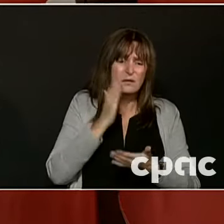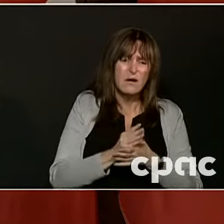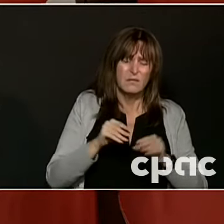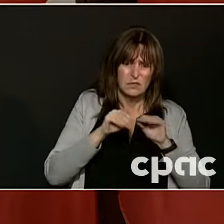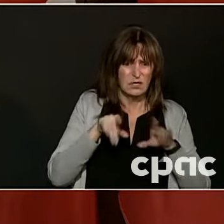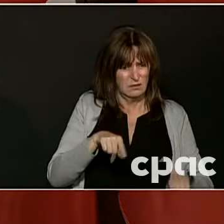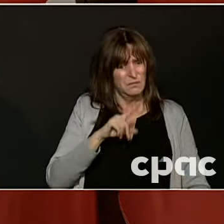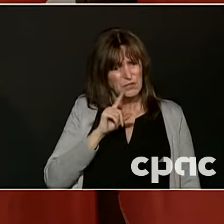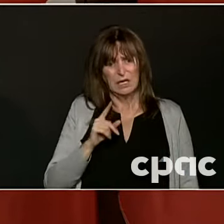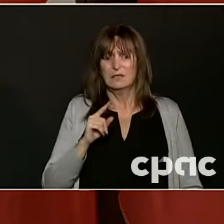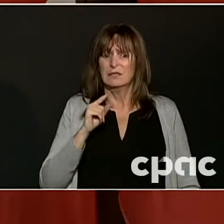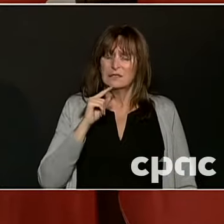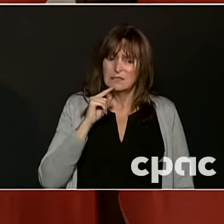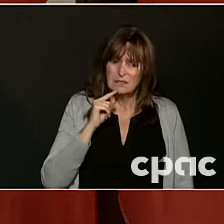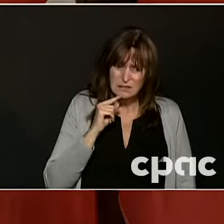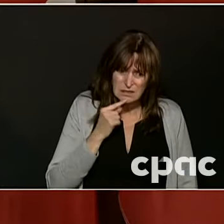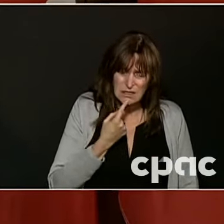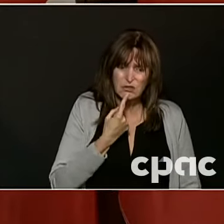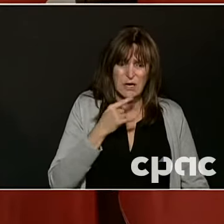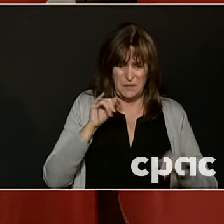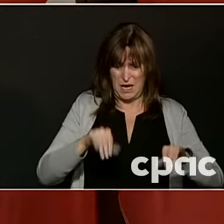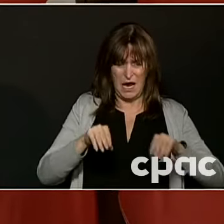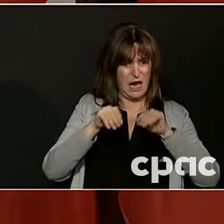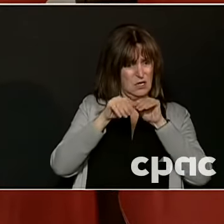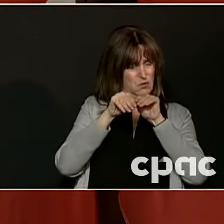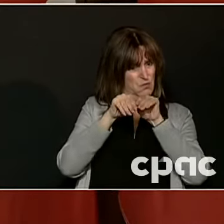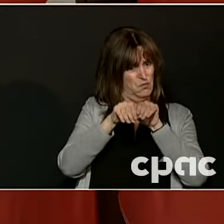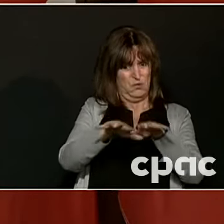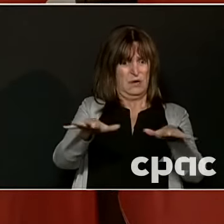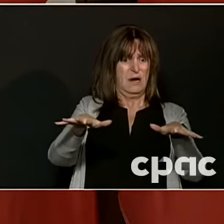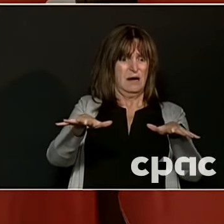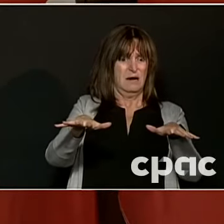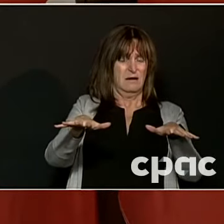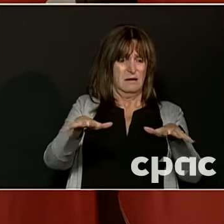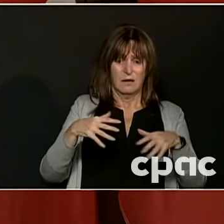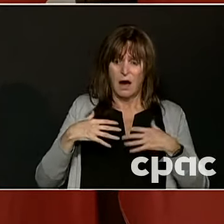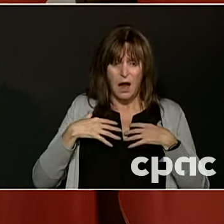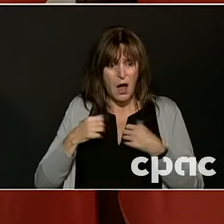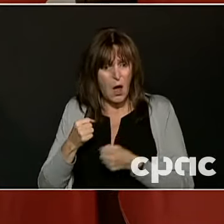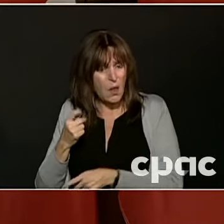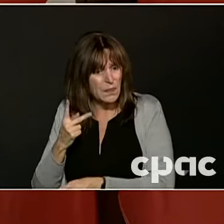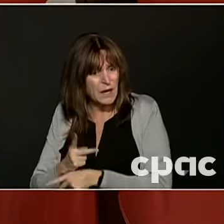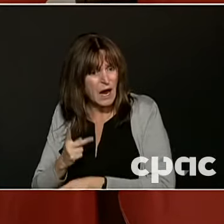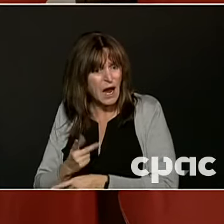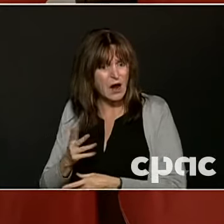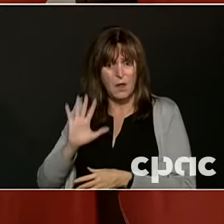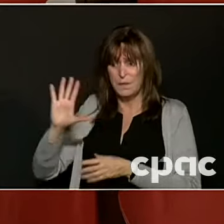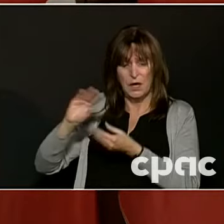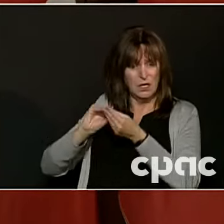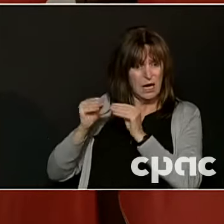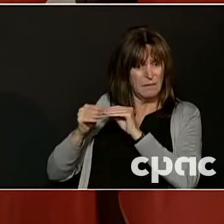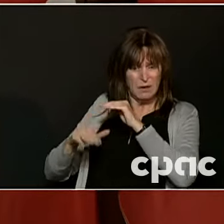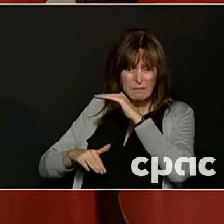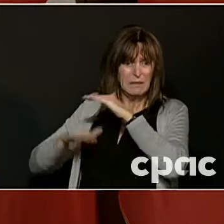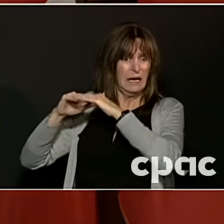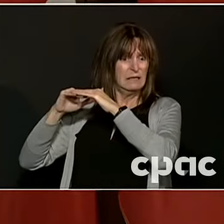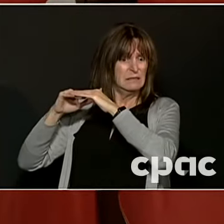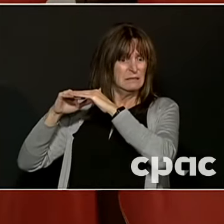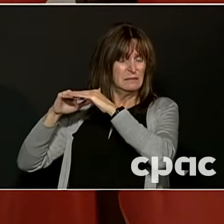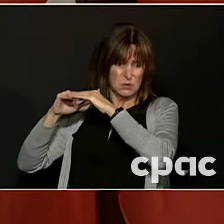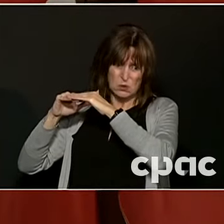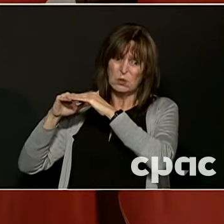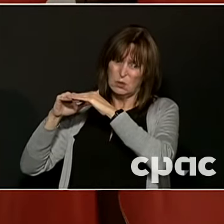the transmission. Dr. Brown spoke to the healthcare capacity, and the case management and contact tracing speaks to